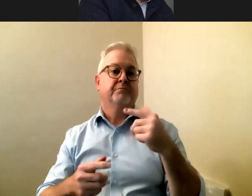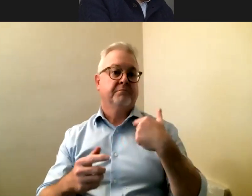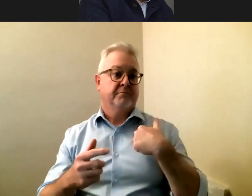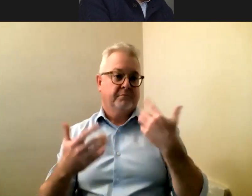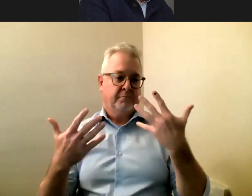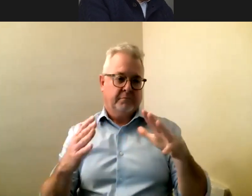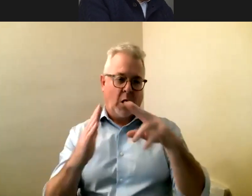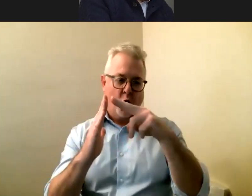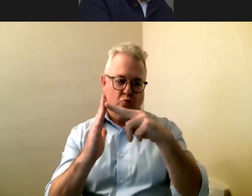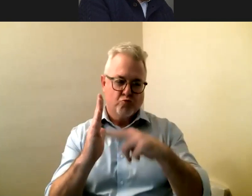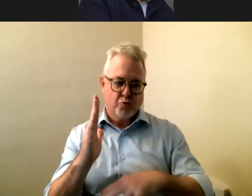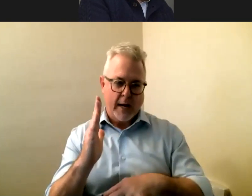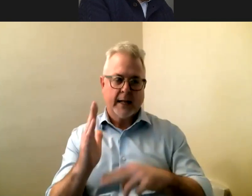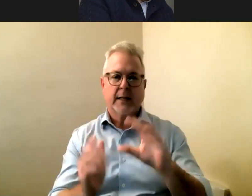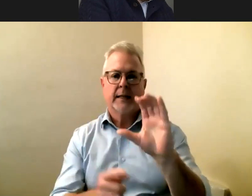prioritized.